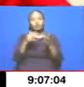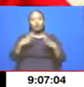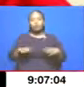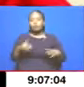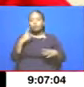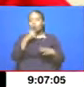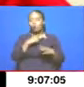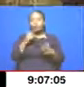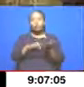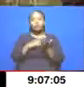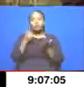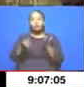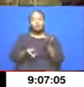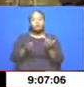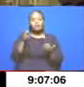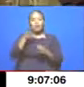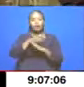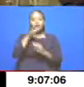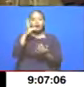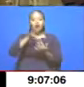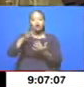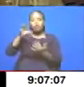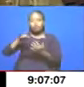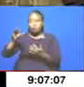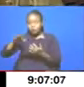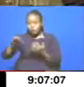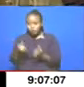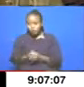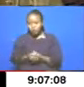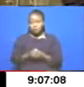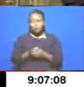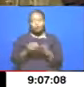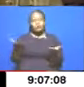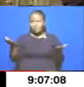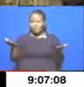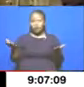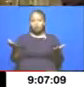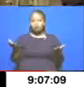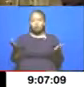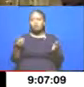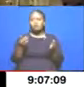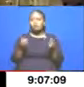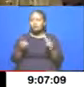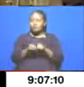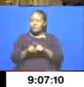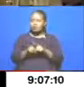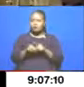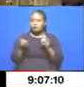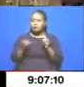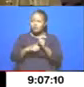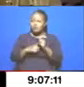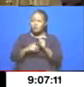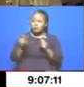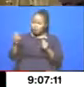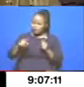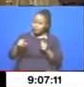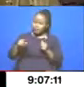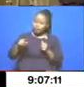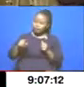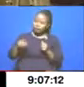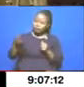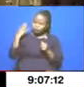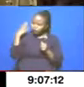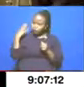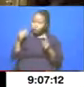from contesting. You had maybe, let's say even 6 months behind, or even